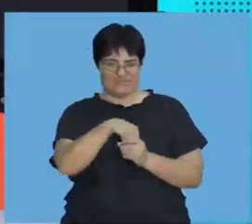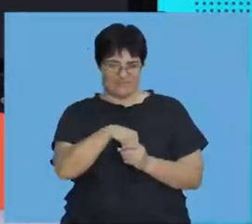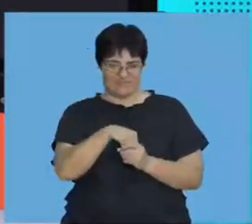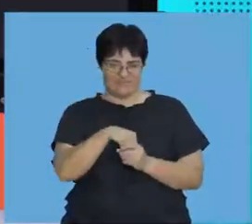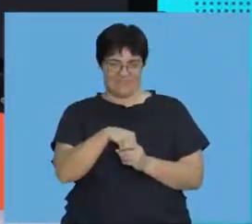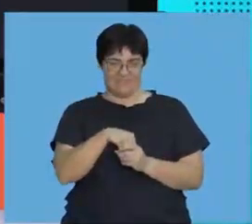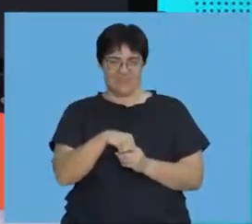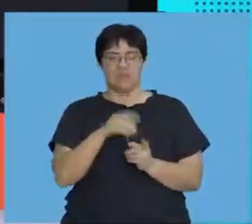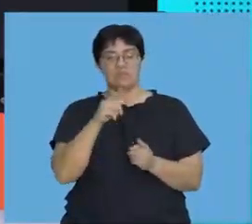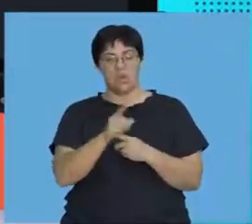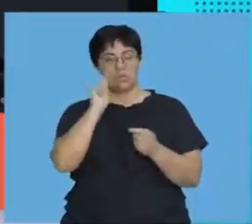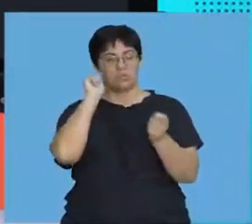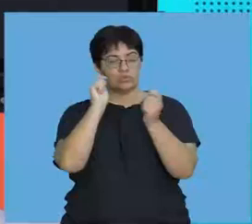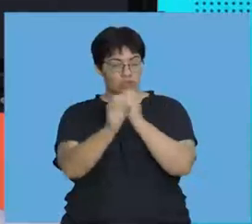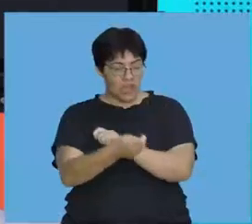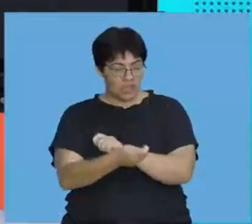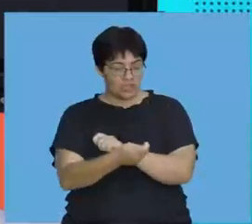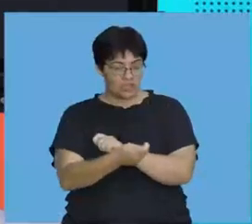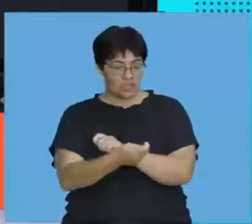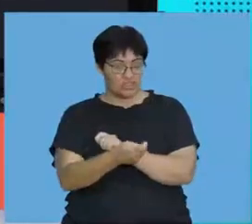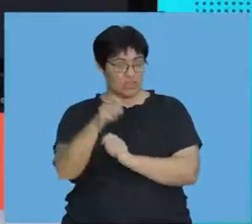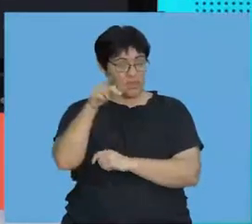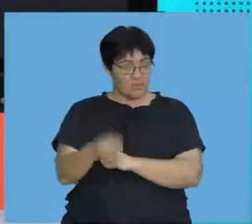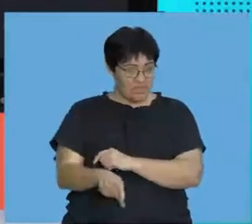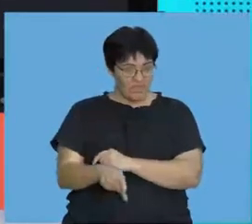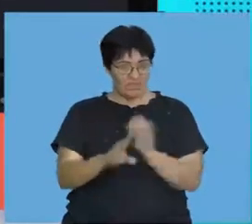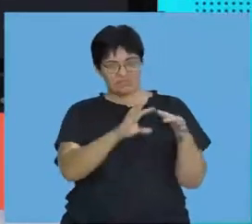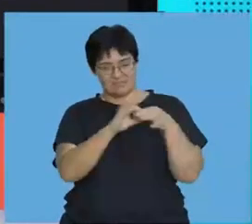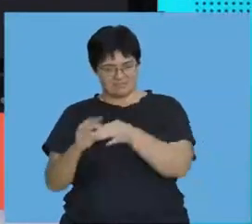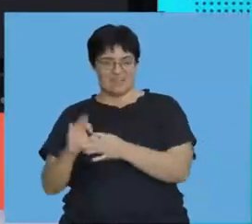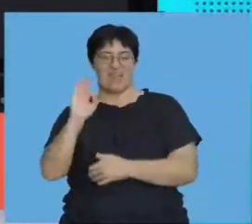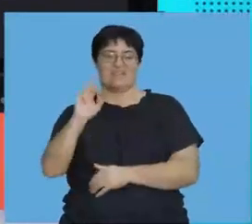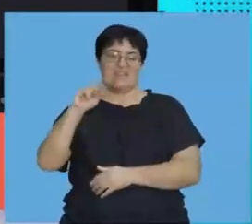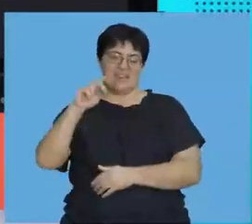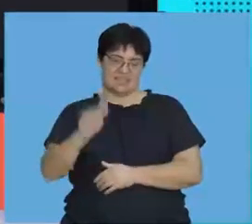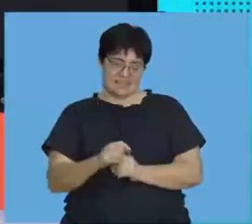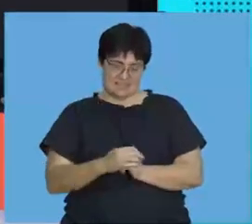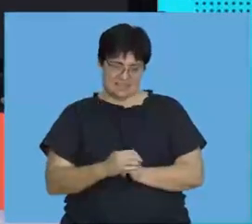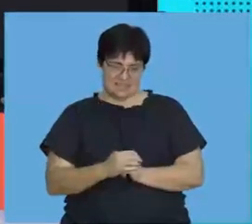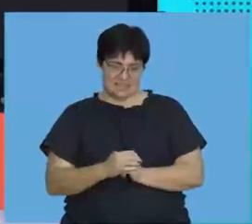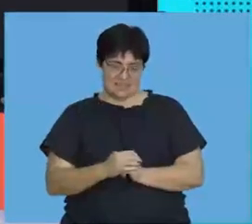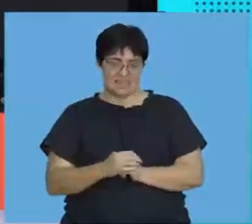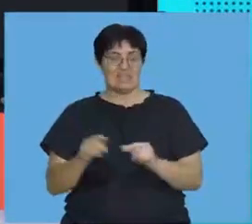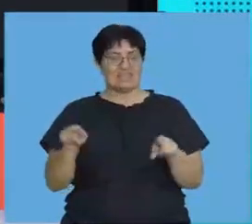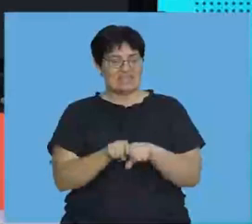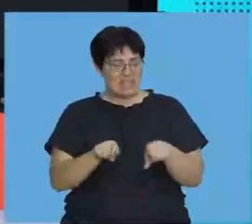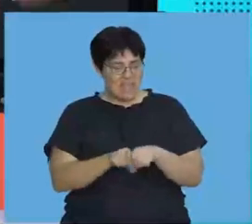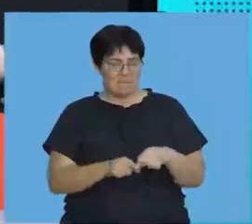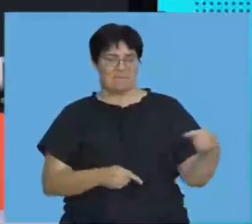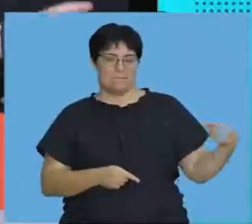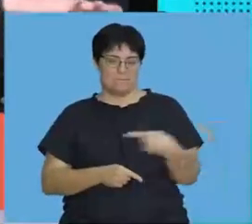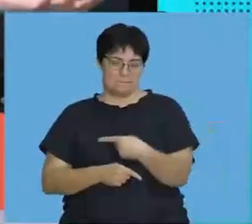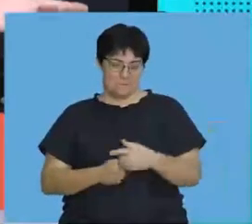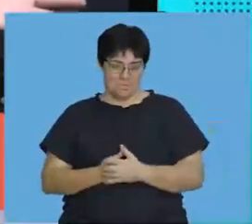it's still part of that, okay? So that whole change in momentum is related to F net.